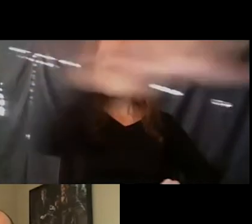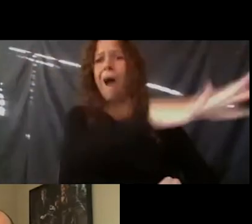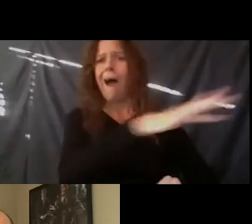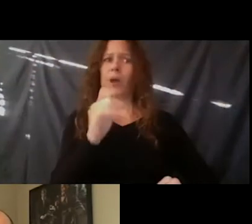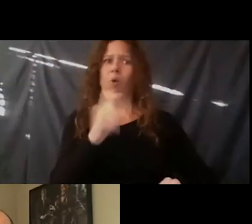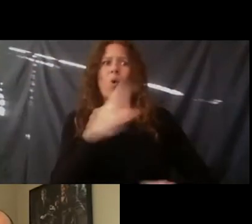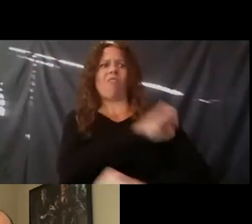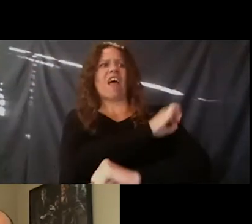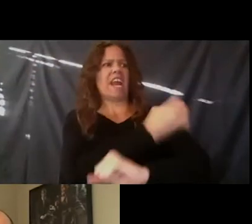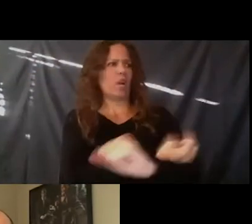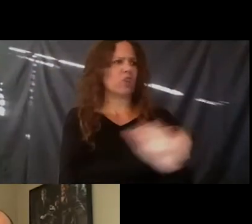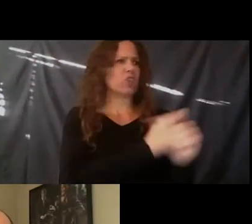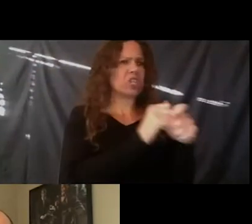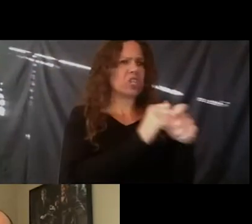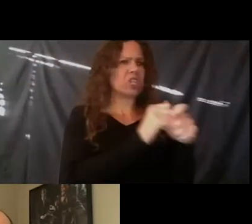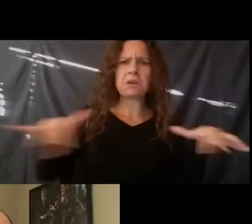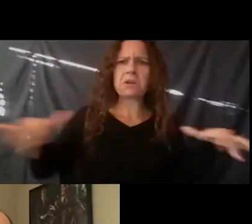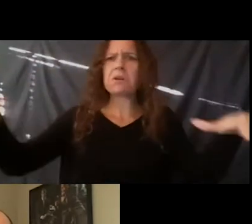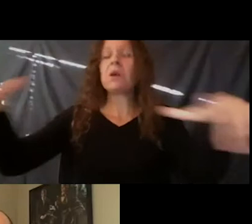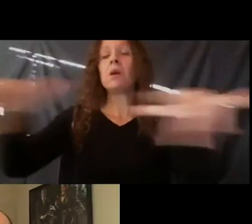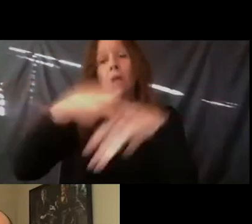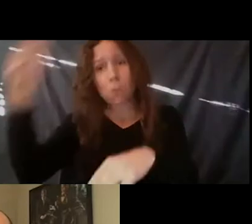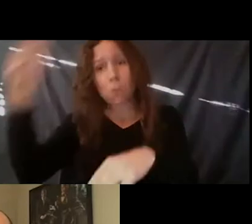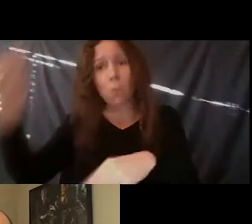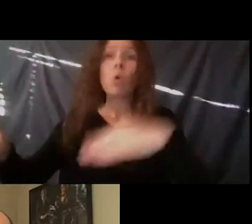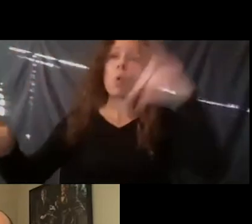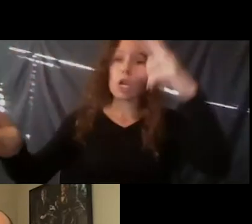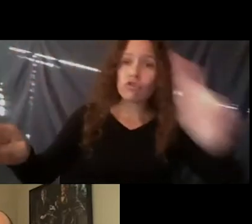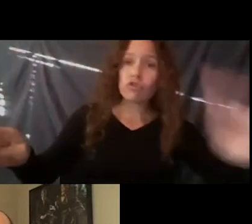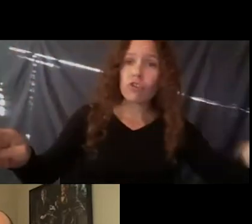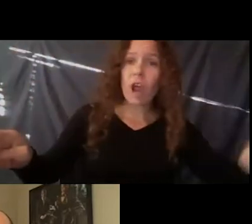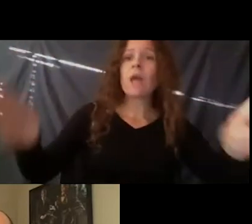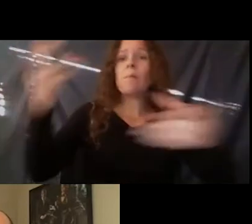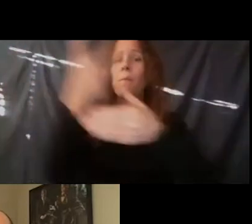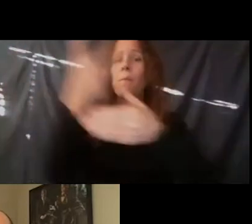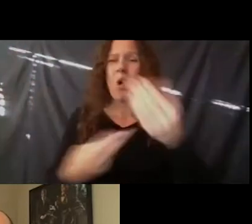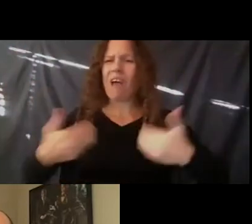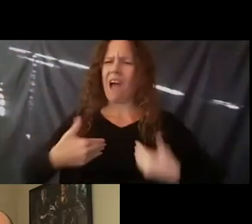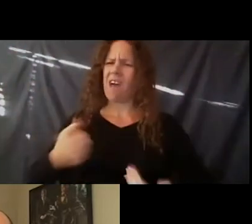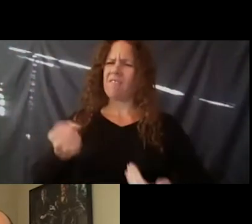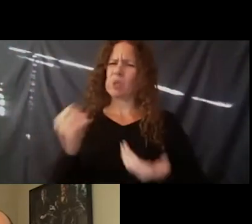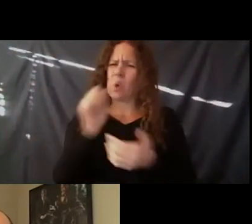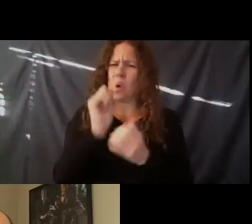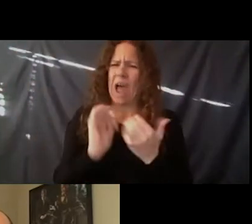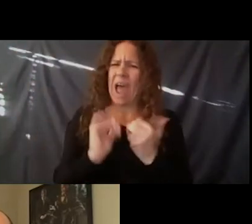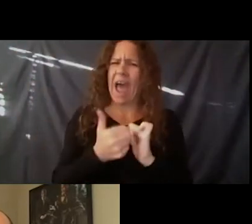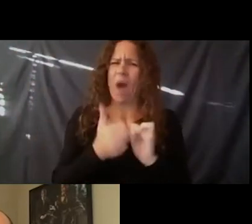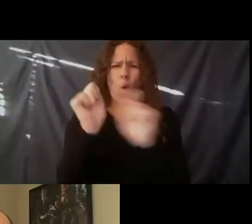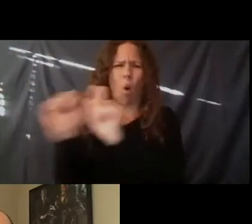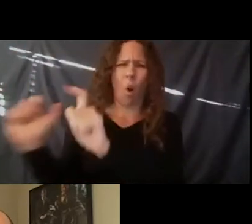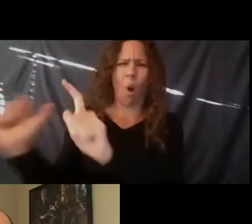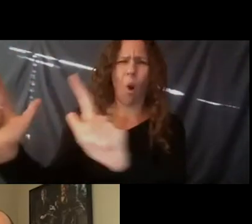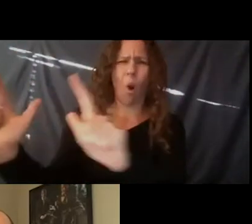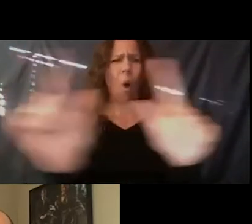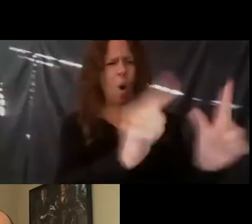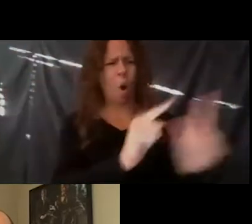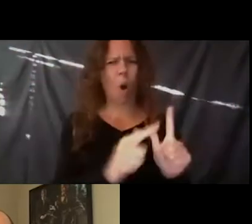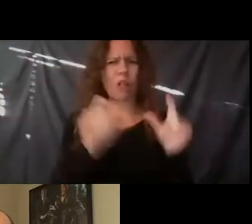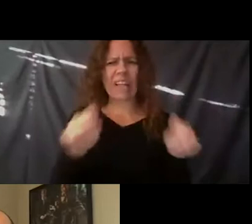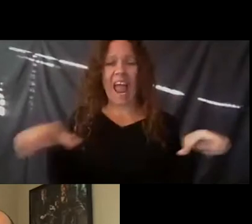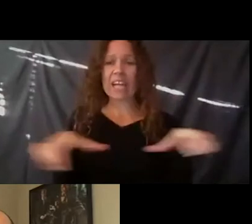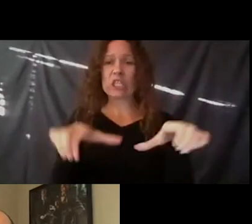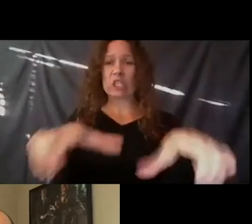parts to that area and there's red parts to the area. So how do we channel all that that we did in this election into